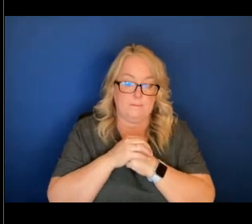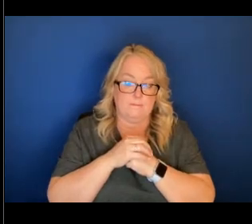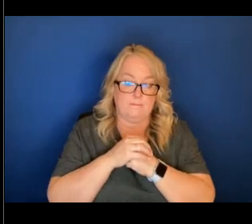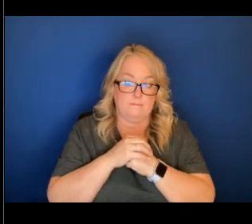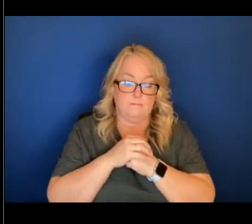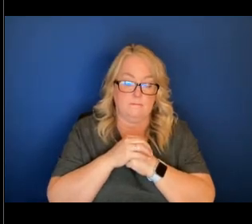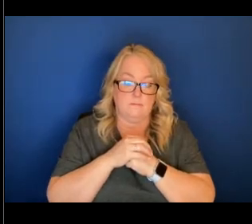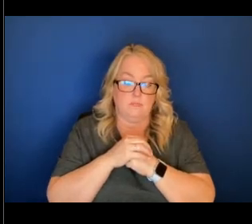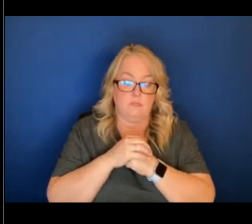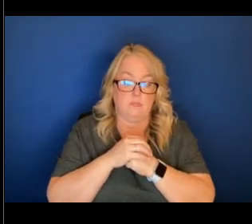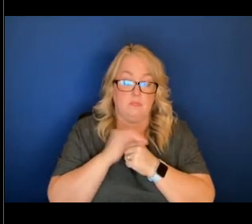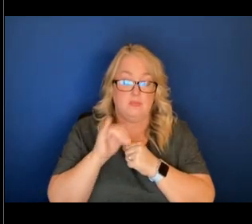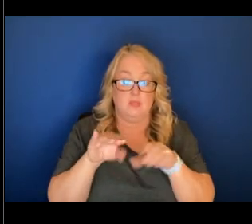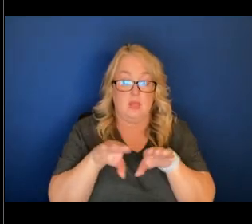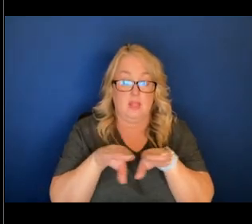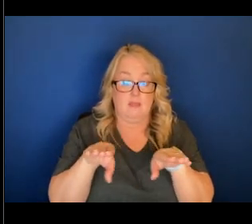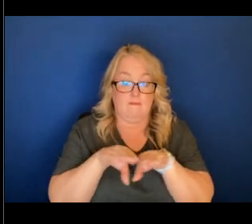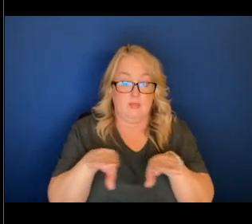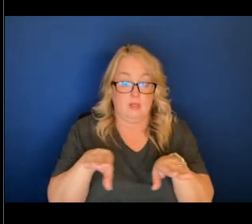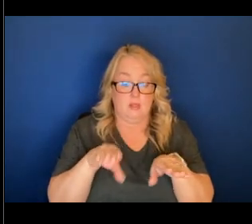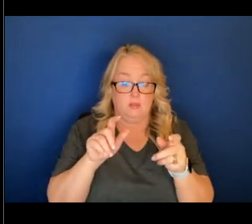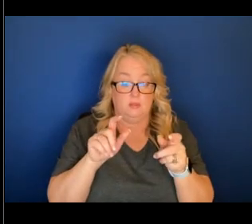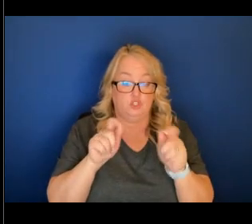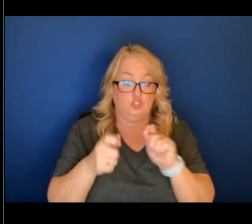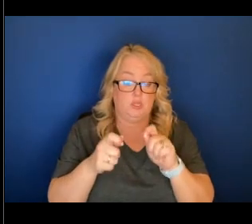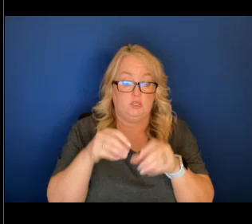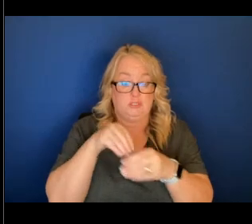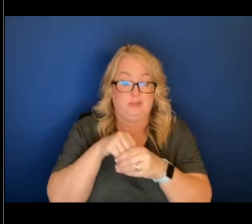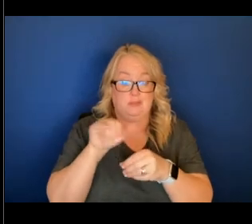Level changes within the unit.